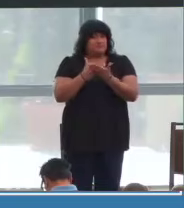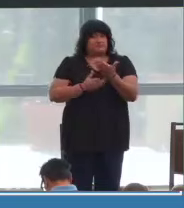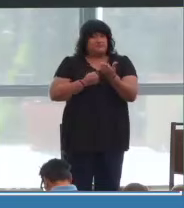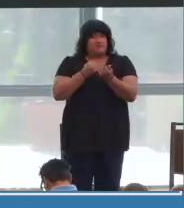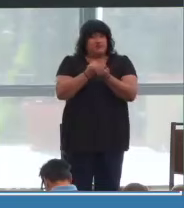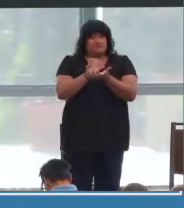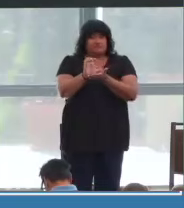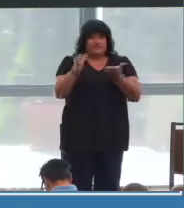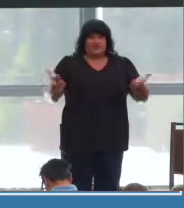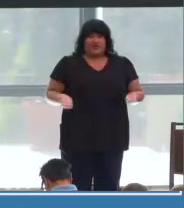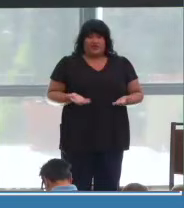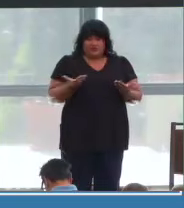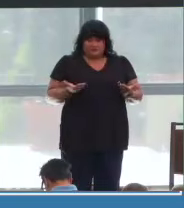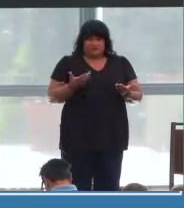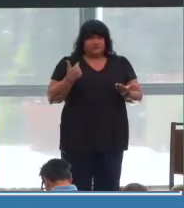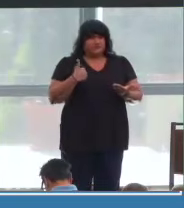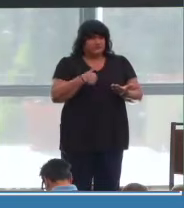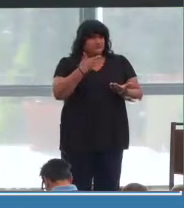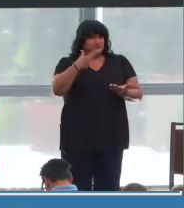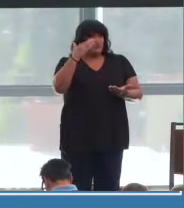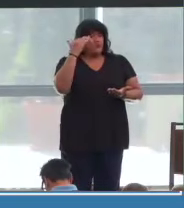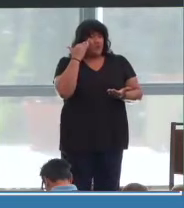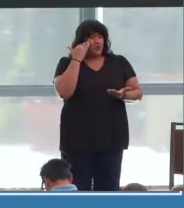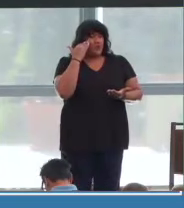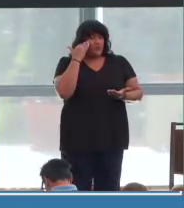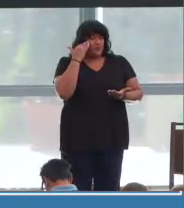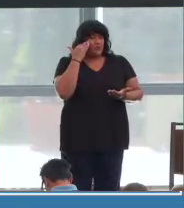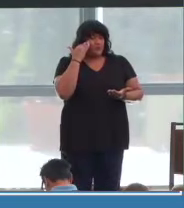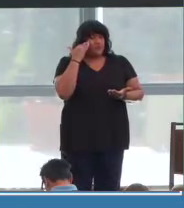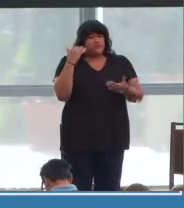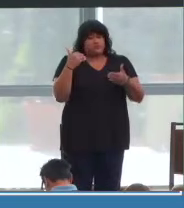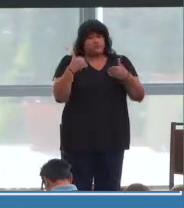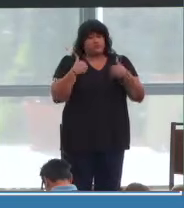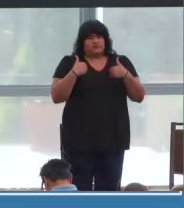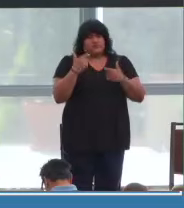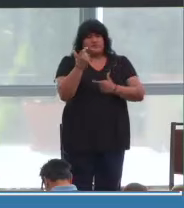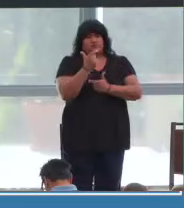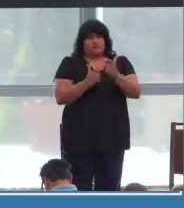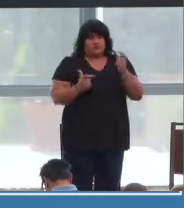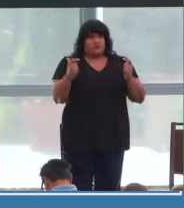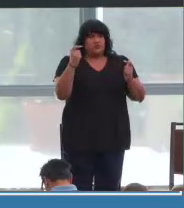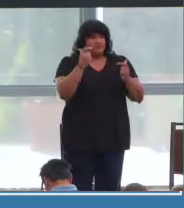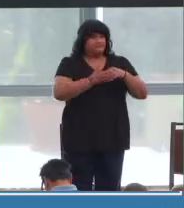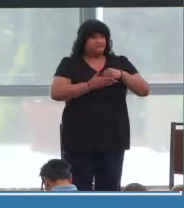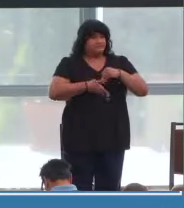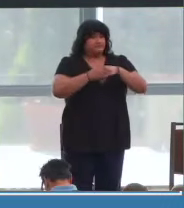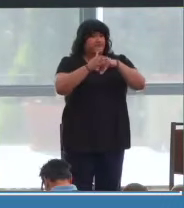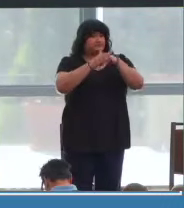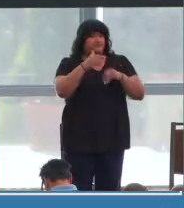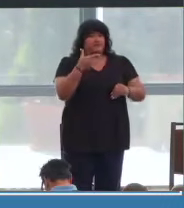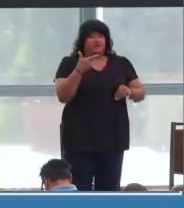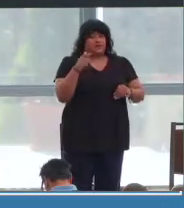here. So we know that there's a huge increase in